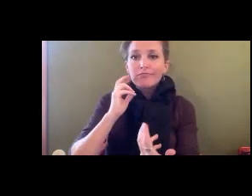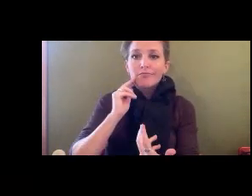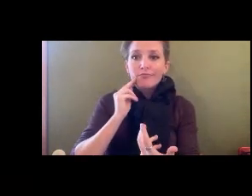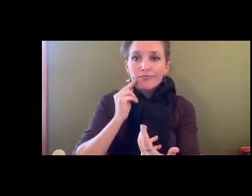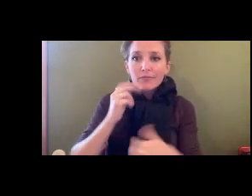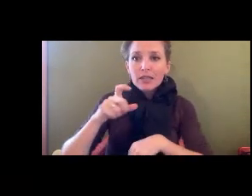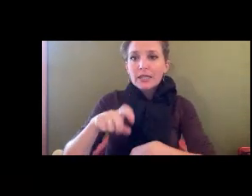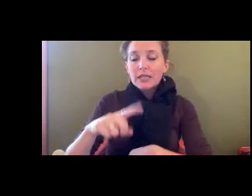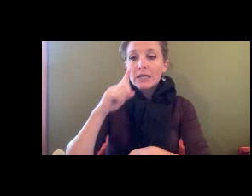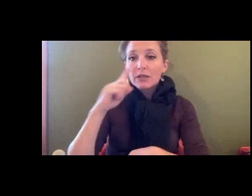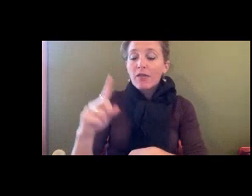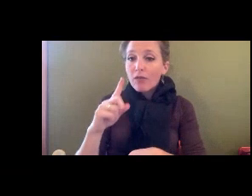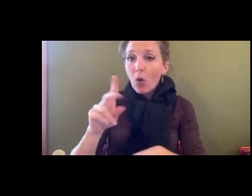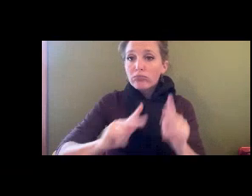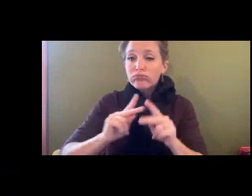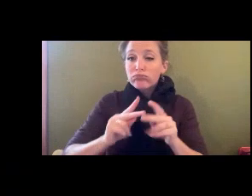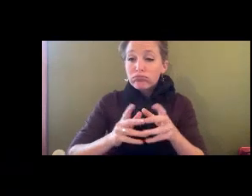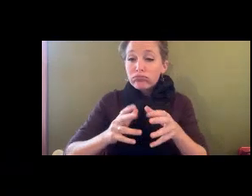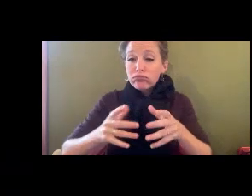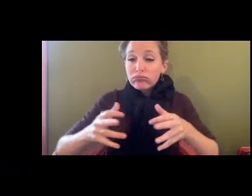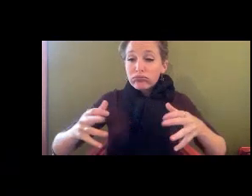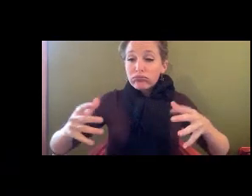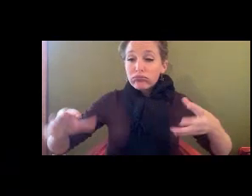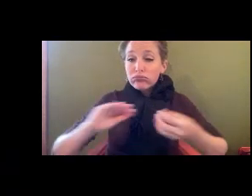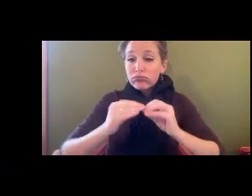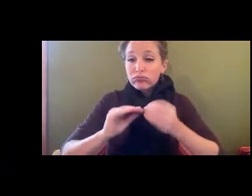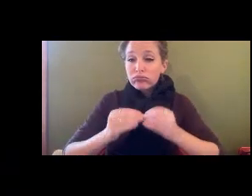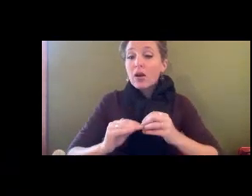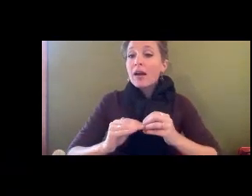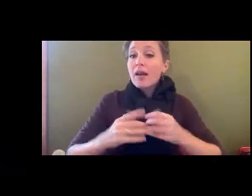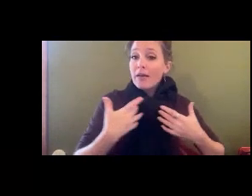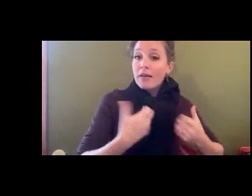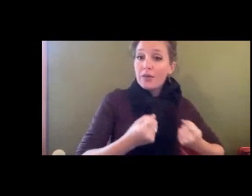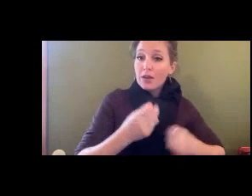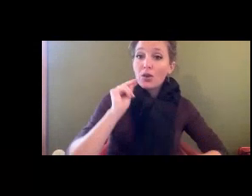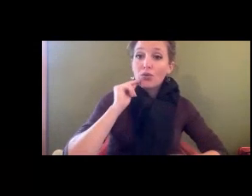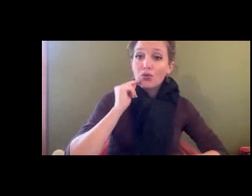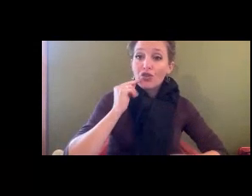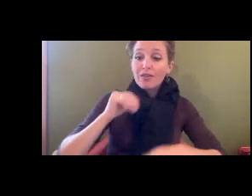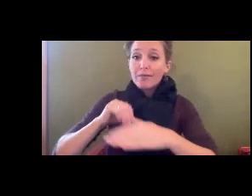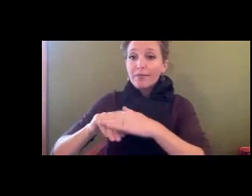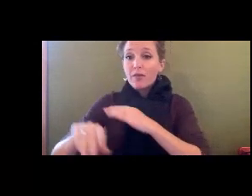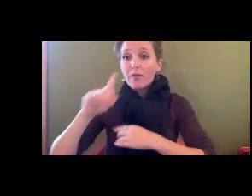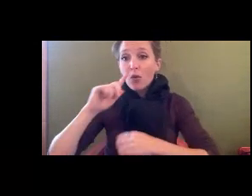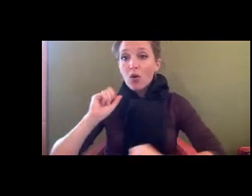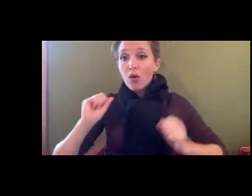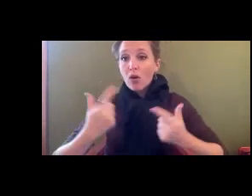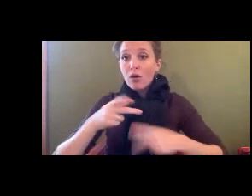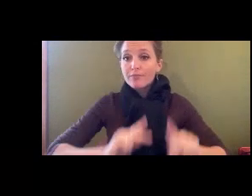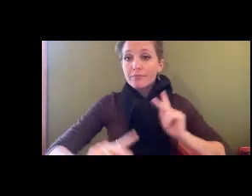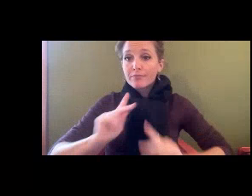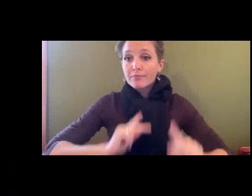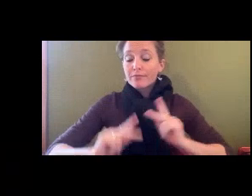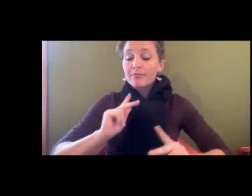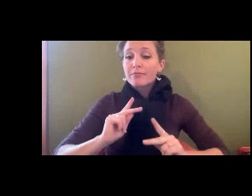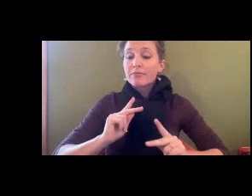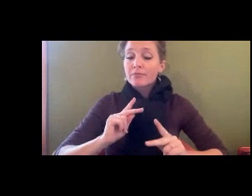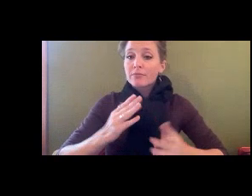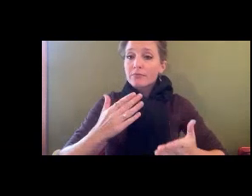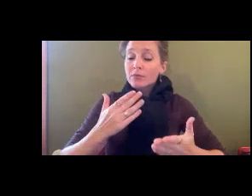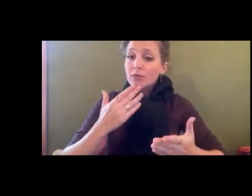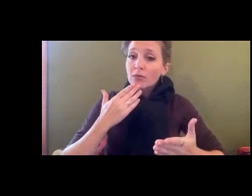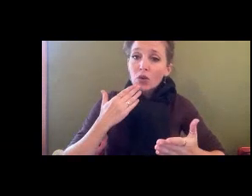population, to making it healthy and nutritious and accessible to all. We also must ensure decent livelihoods for